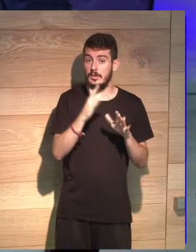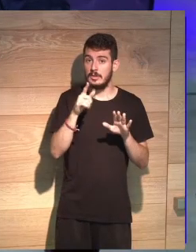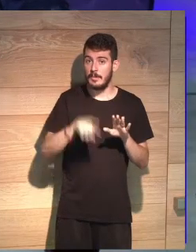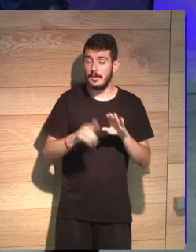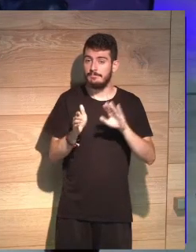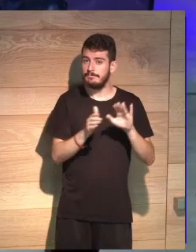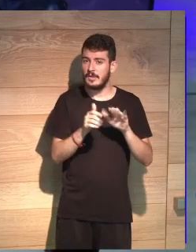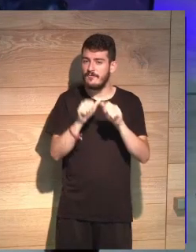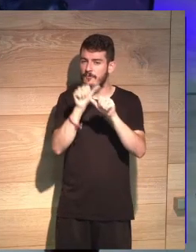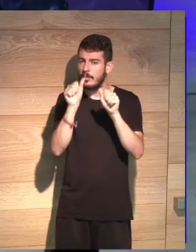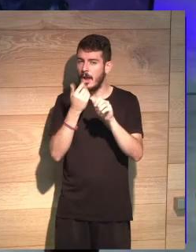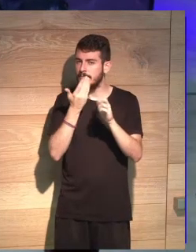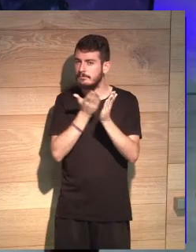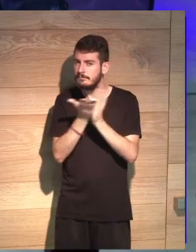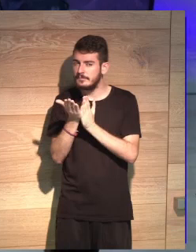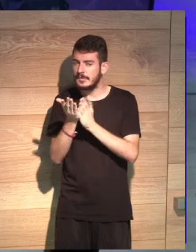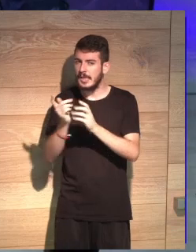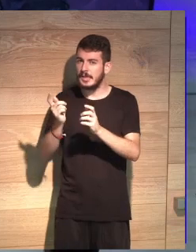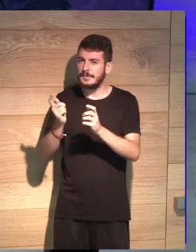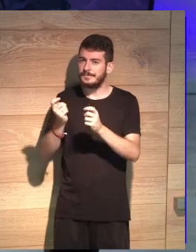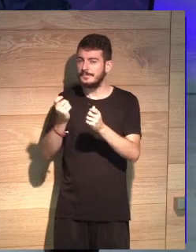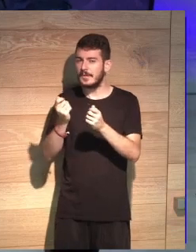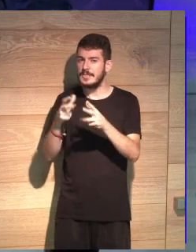games, but also they